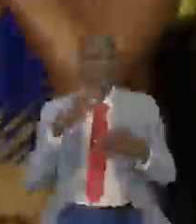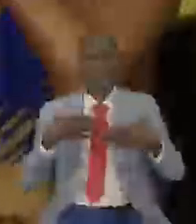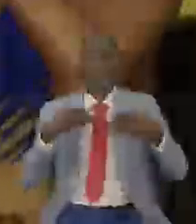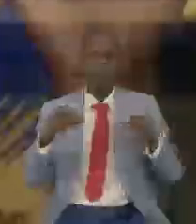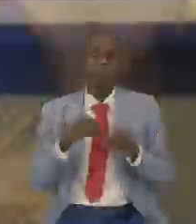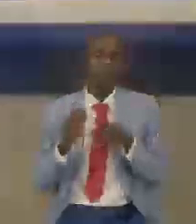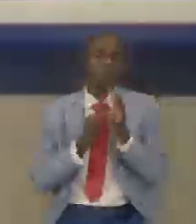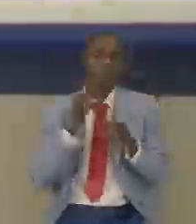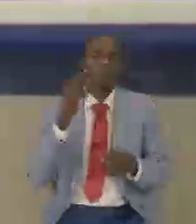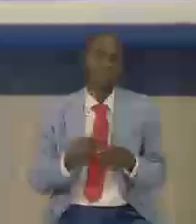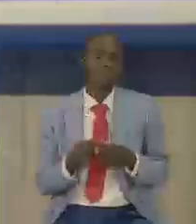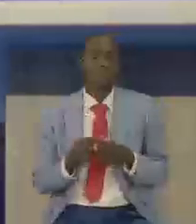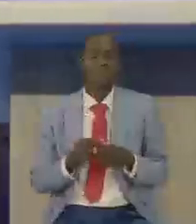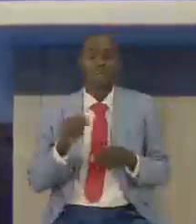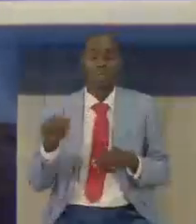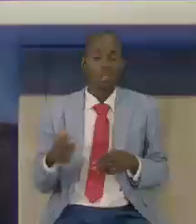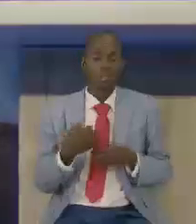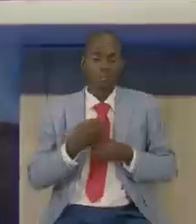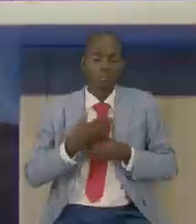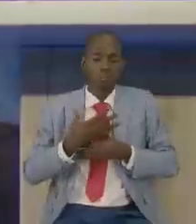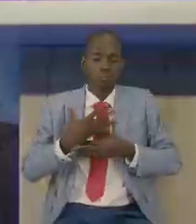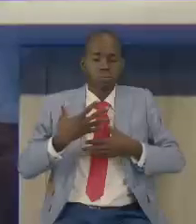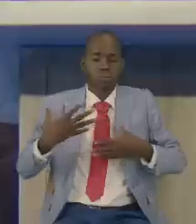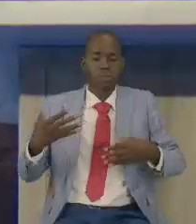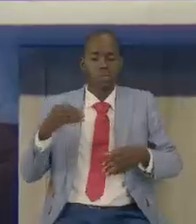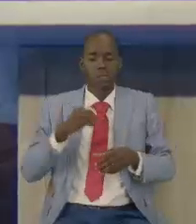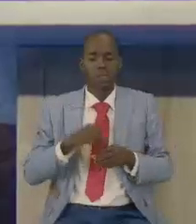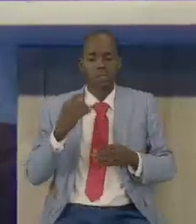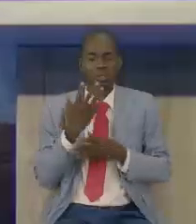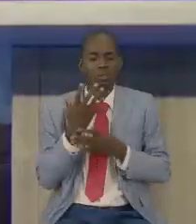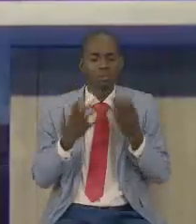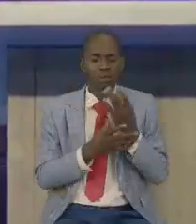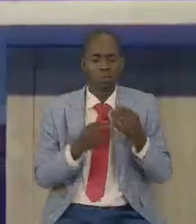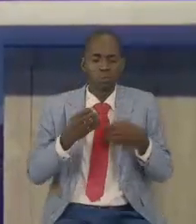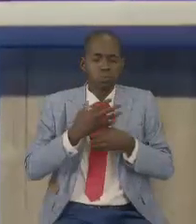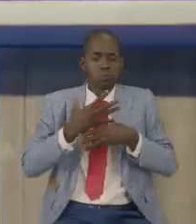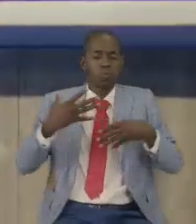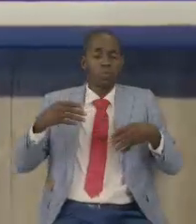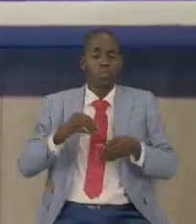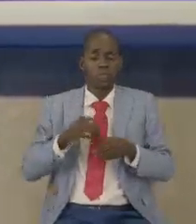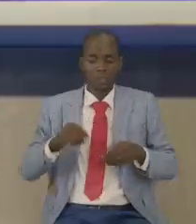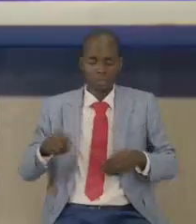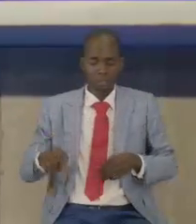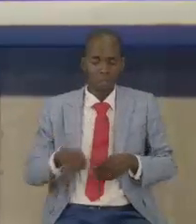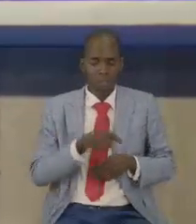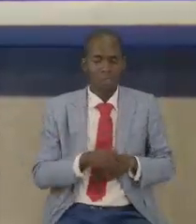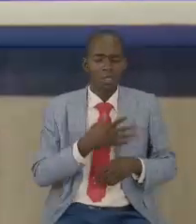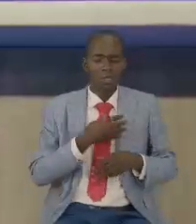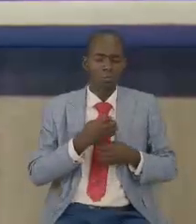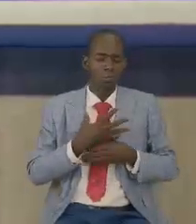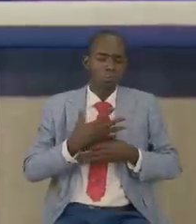Elephantiasis, those big legs and the hernia and the fibroid and the